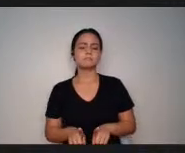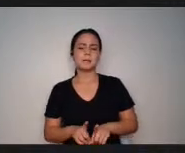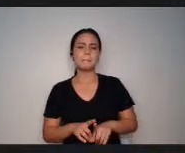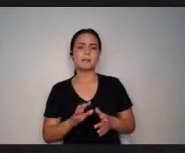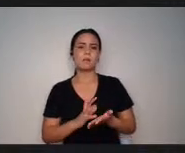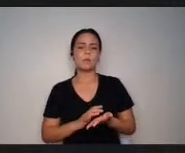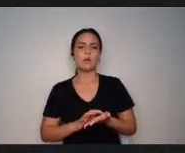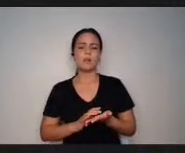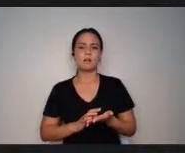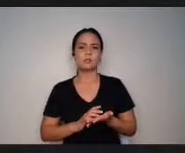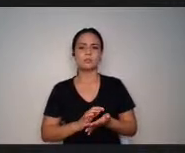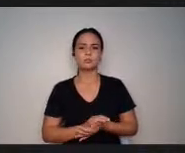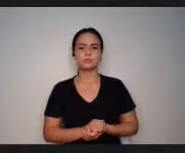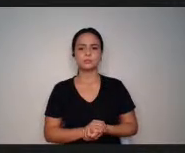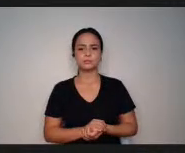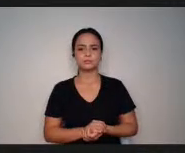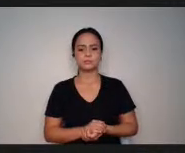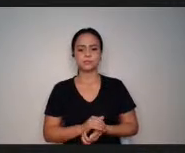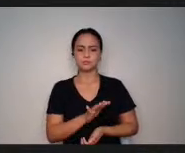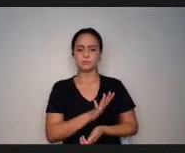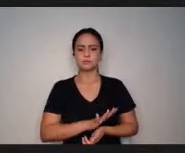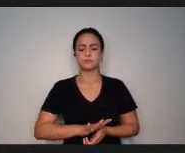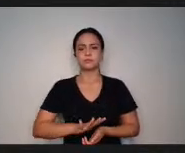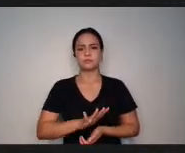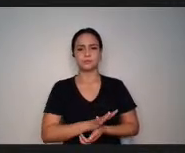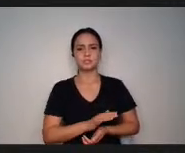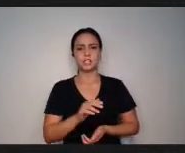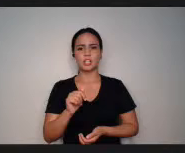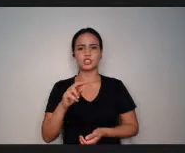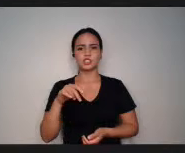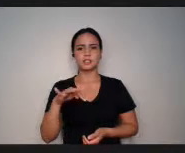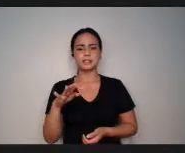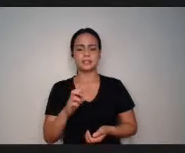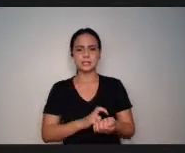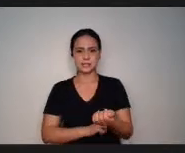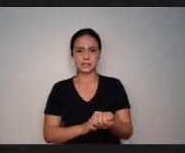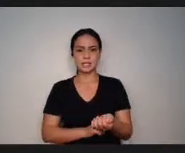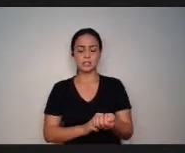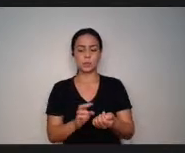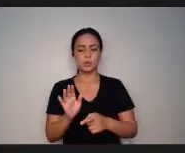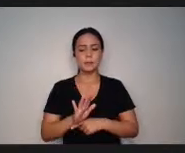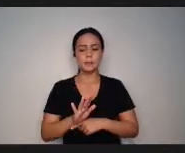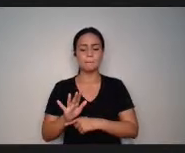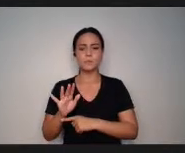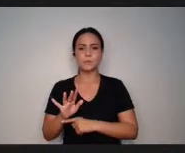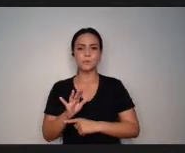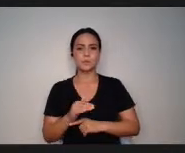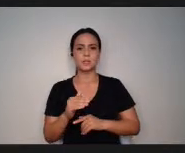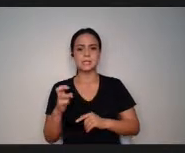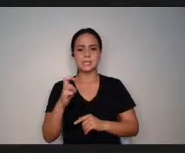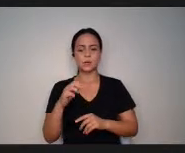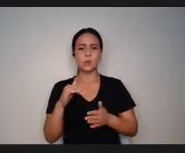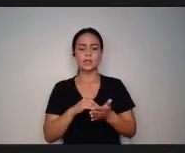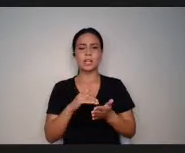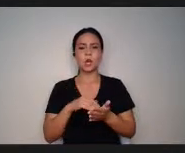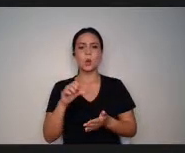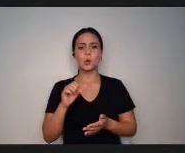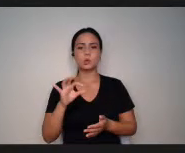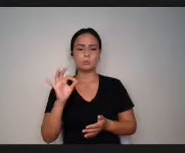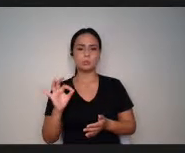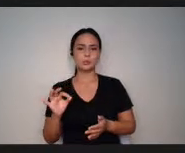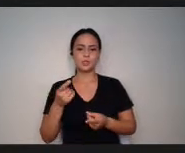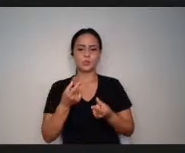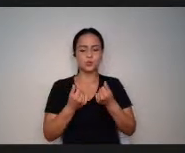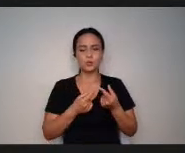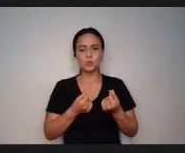work stressors contribute to about 5 to 8% of annual healthcare costs. And as we know, the U.S. spends trillions of dollars on